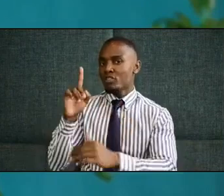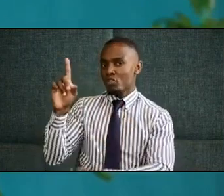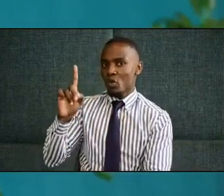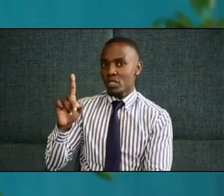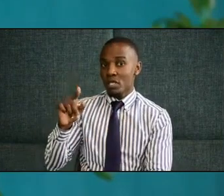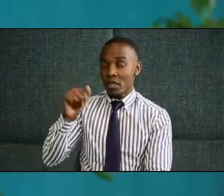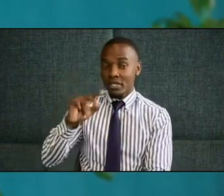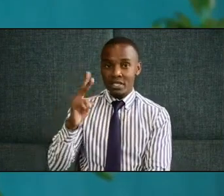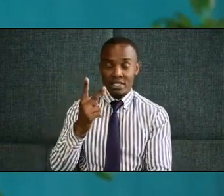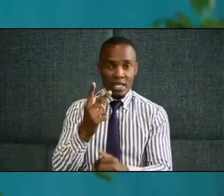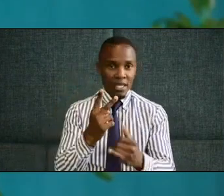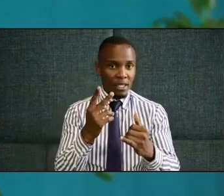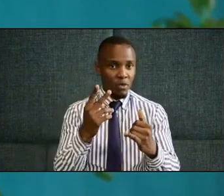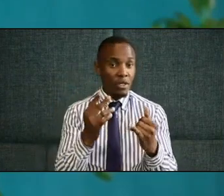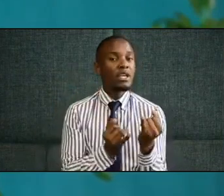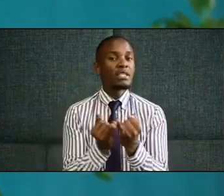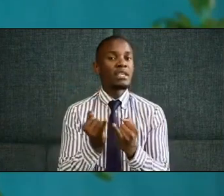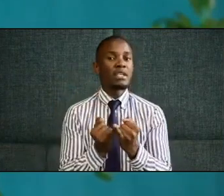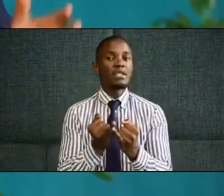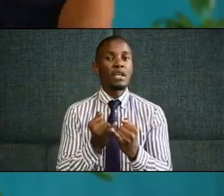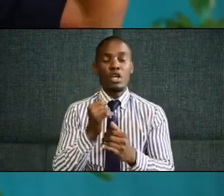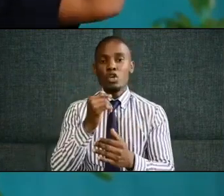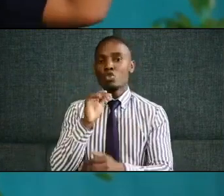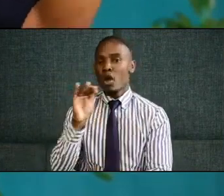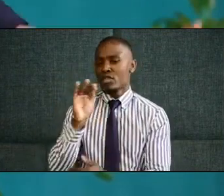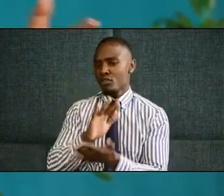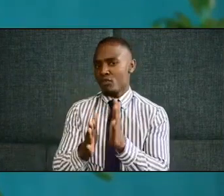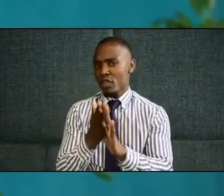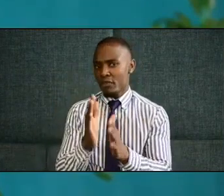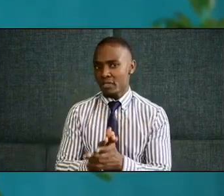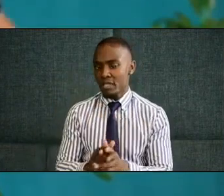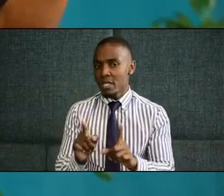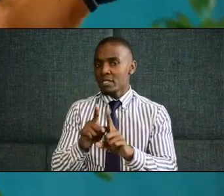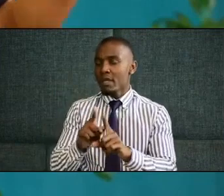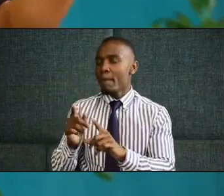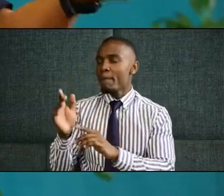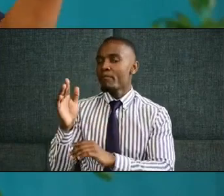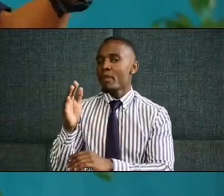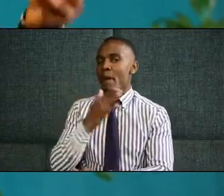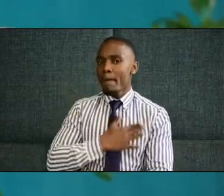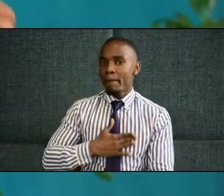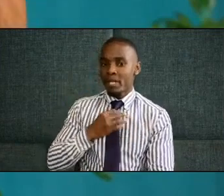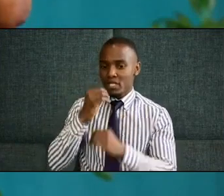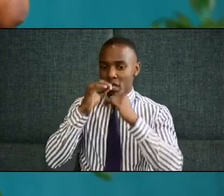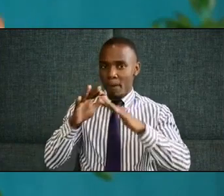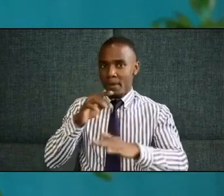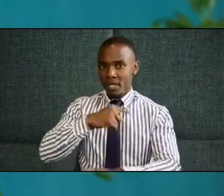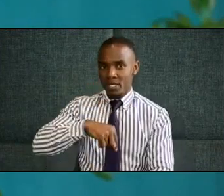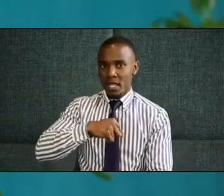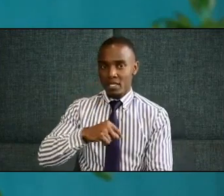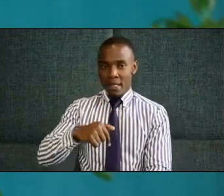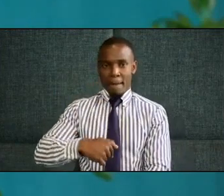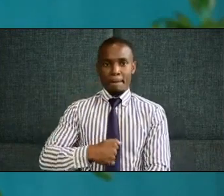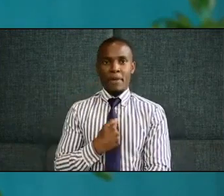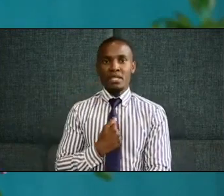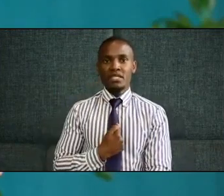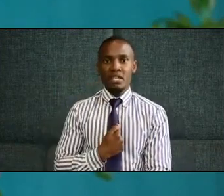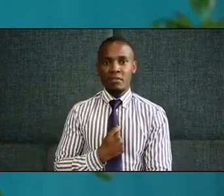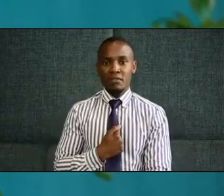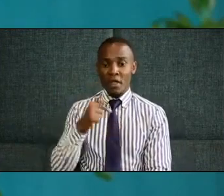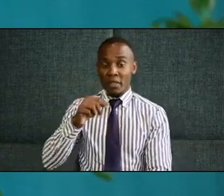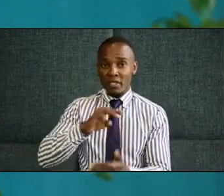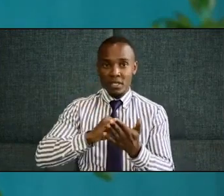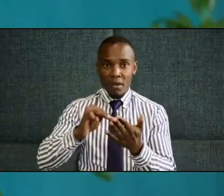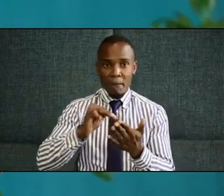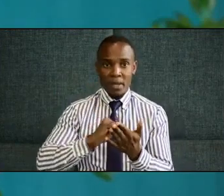of the year, to return to our Bethel. Oh Lord, please bless us. Out of this audience, including myself, let this